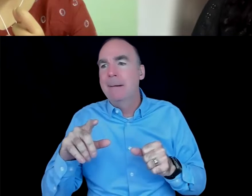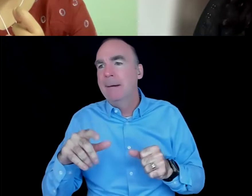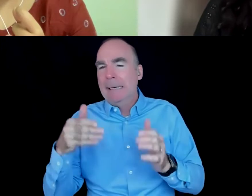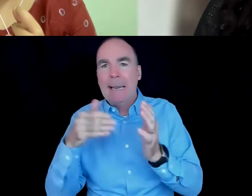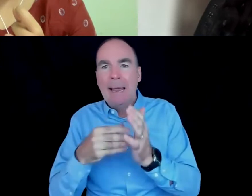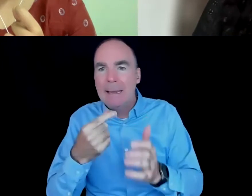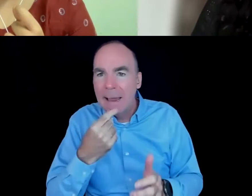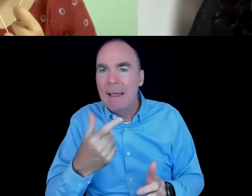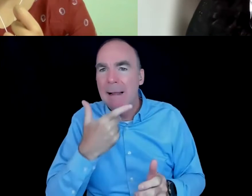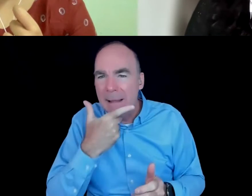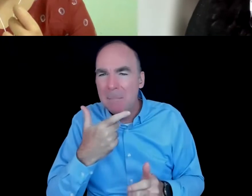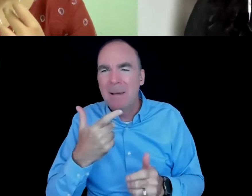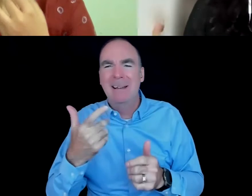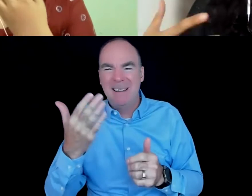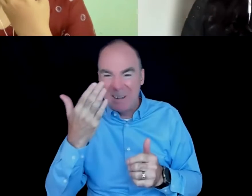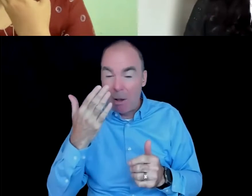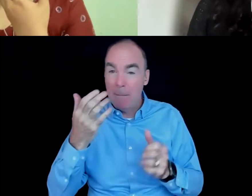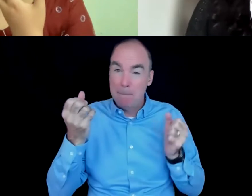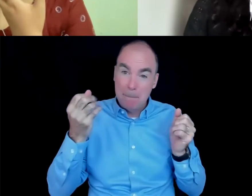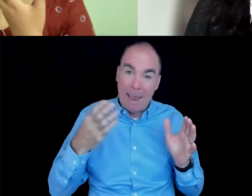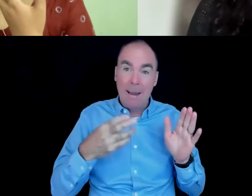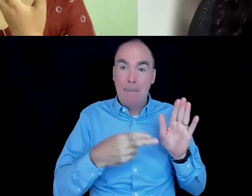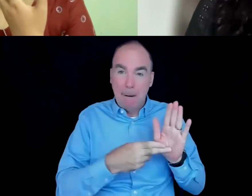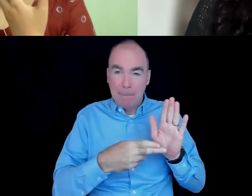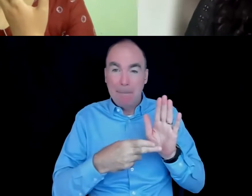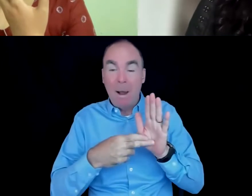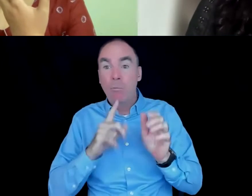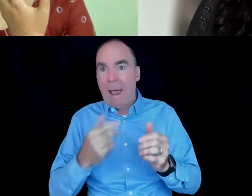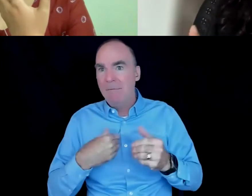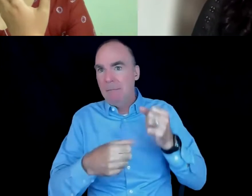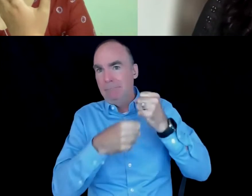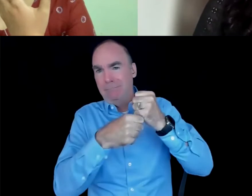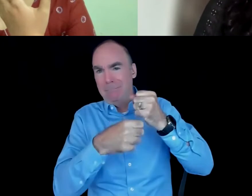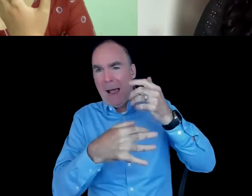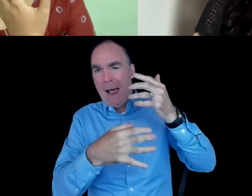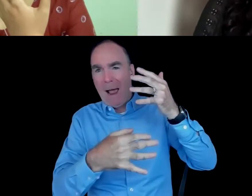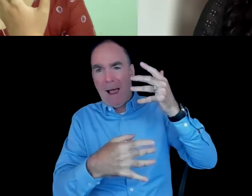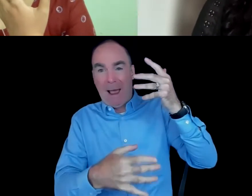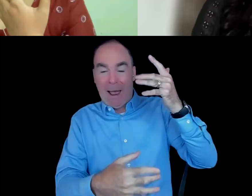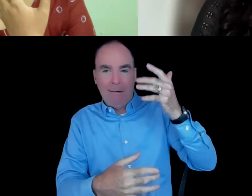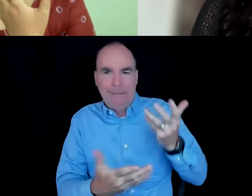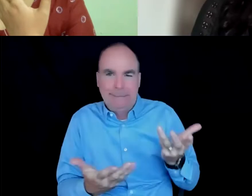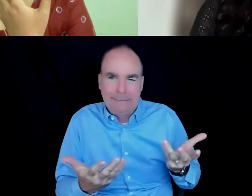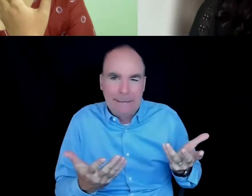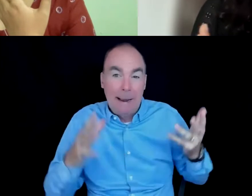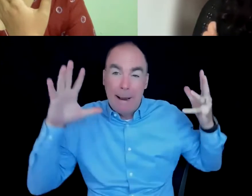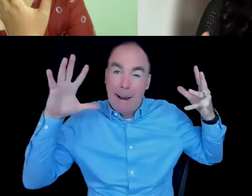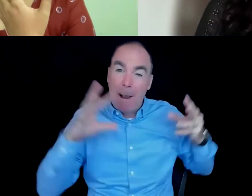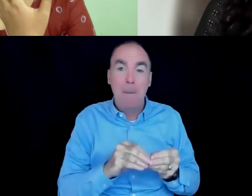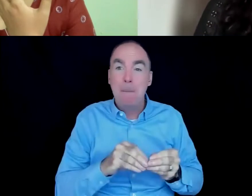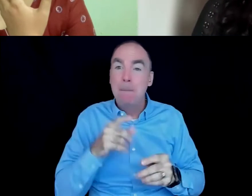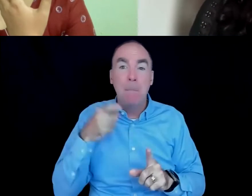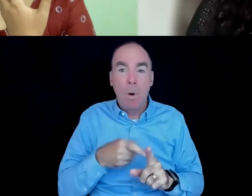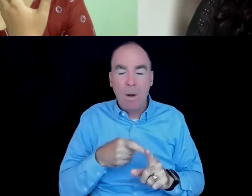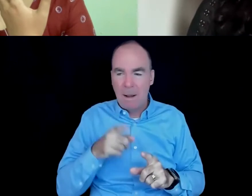are unfortunately too many to list here. And so looking at intergenerational solidarity, we need to widen